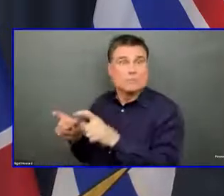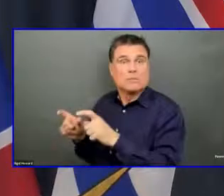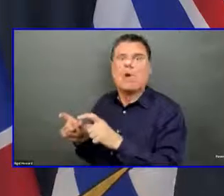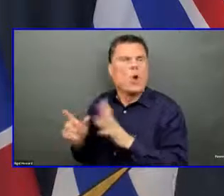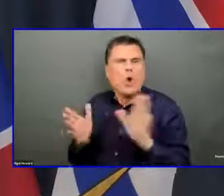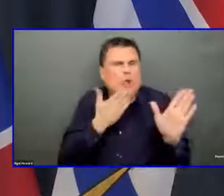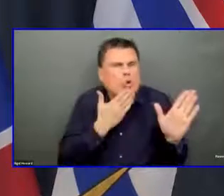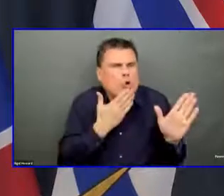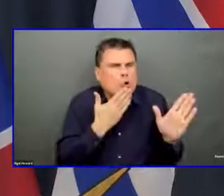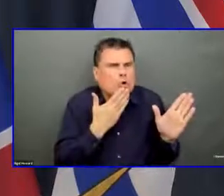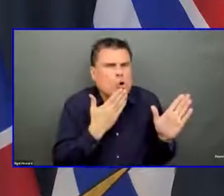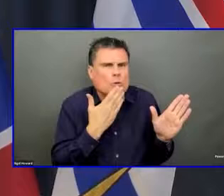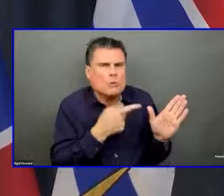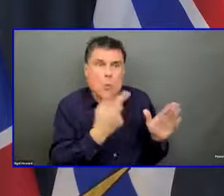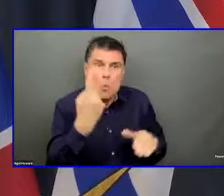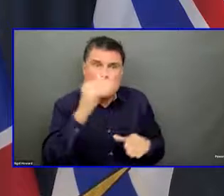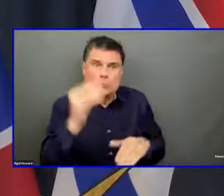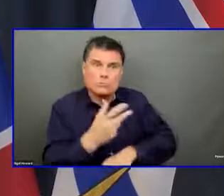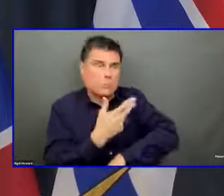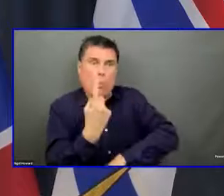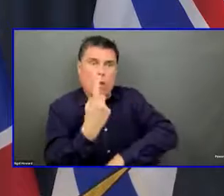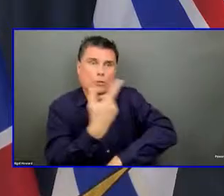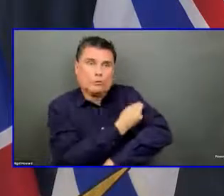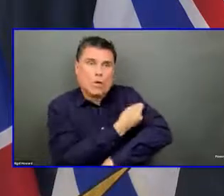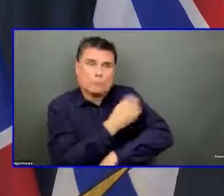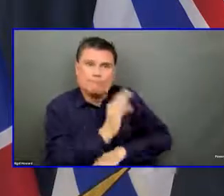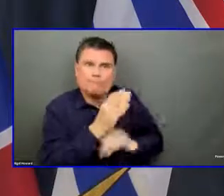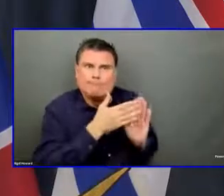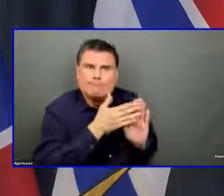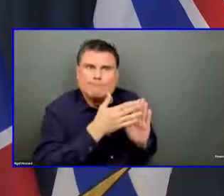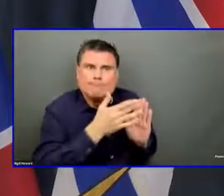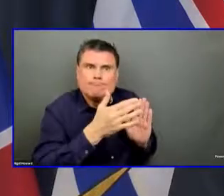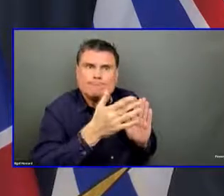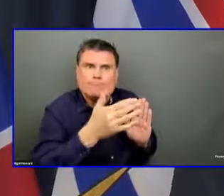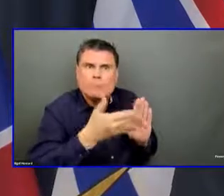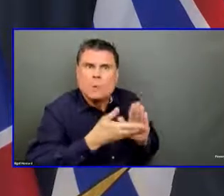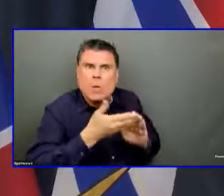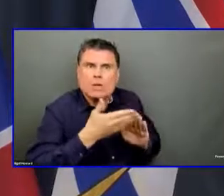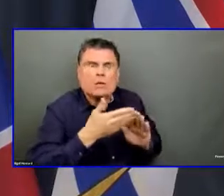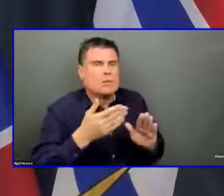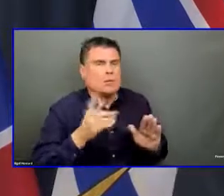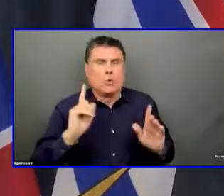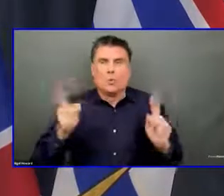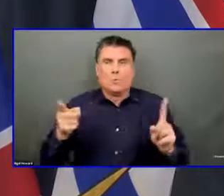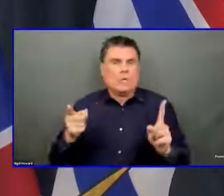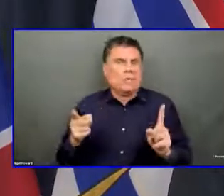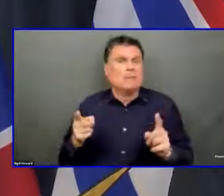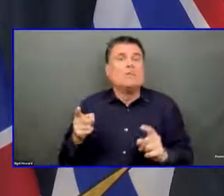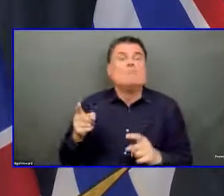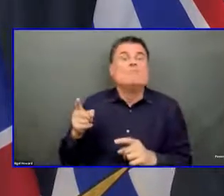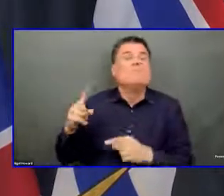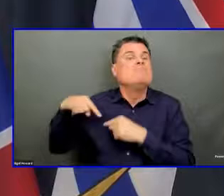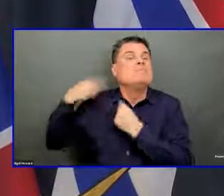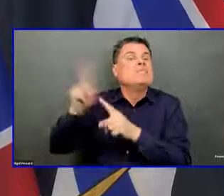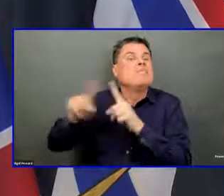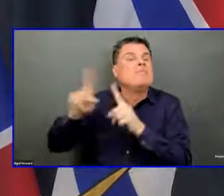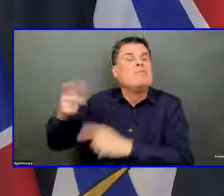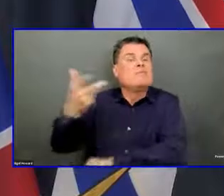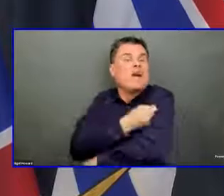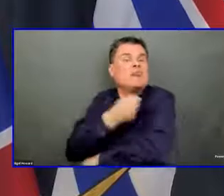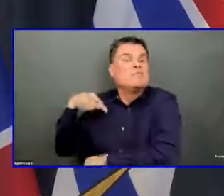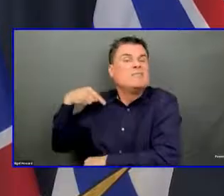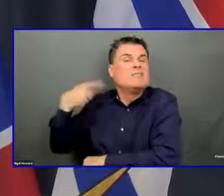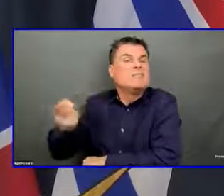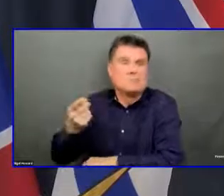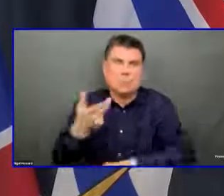have really ever been produced. We know that with vaccines, it's tempting to ease off behaviors and actions that stop the